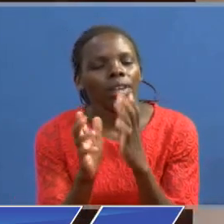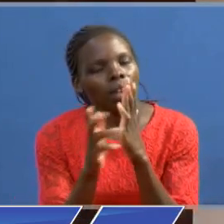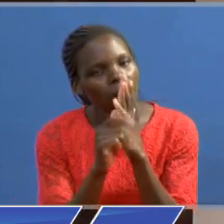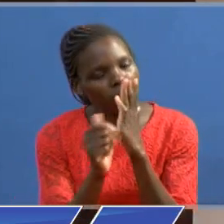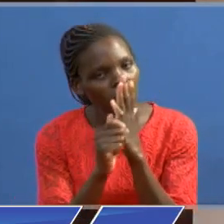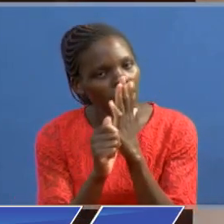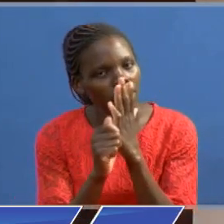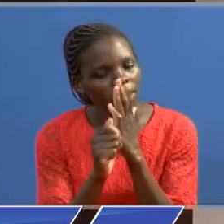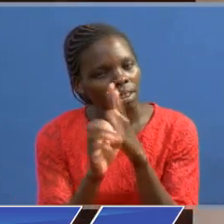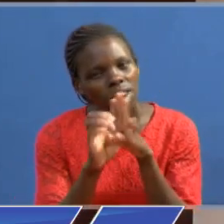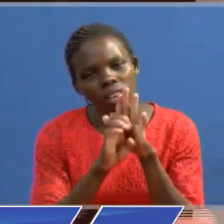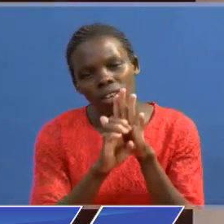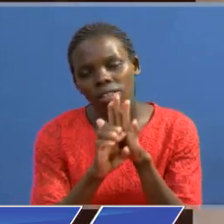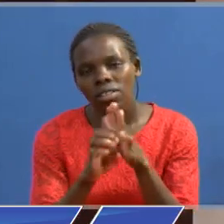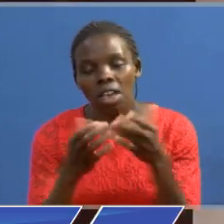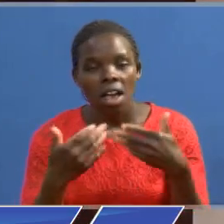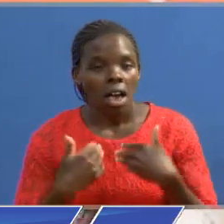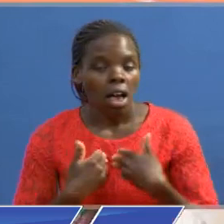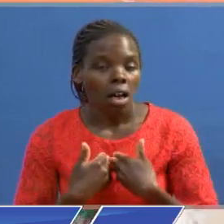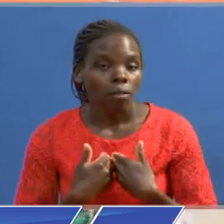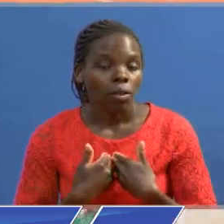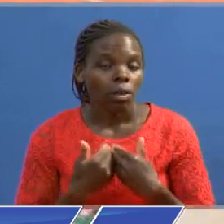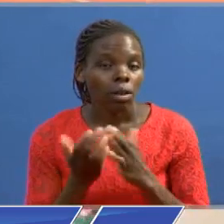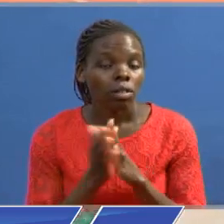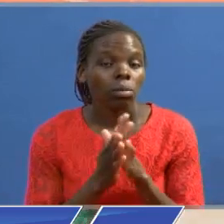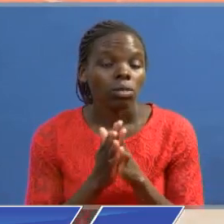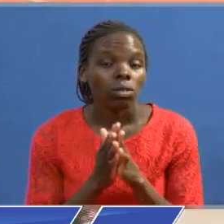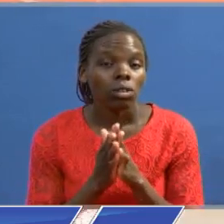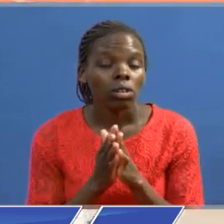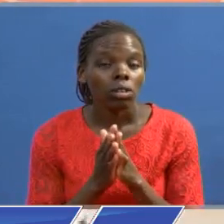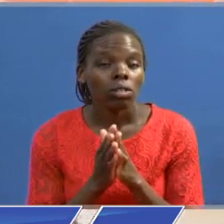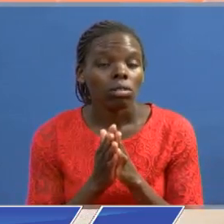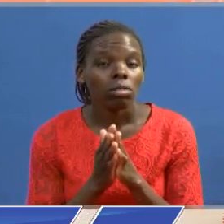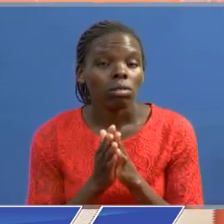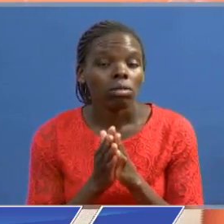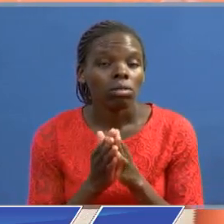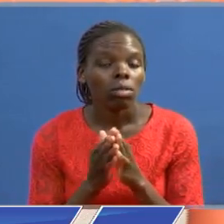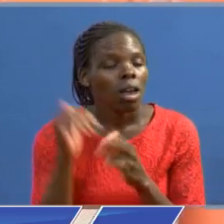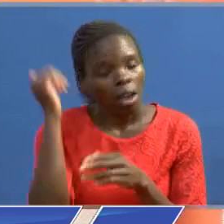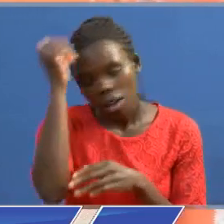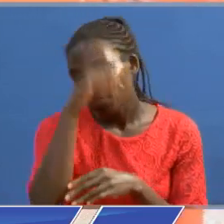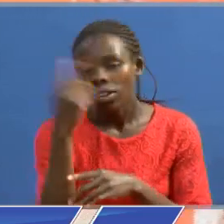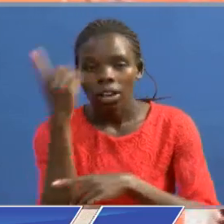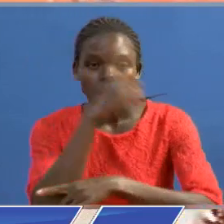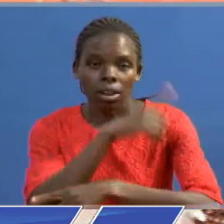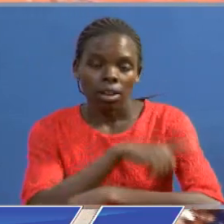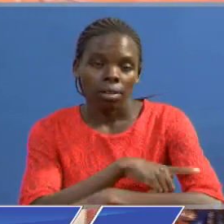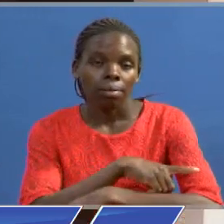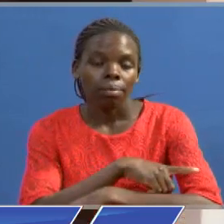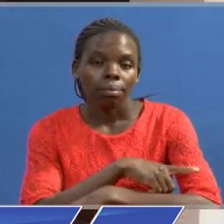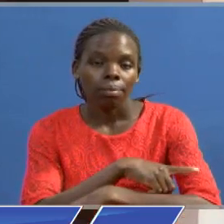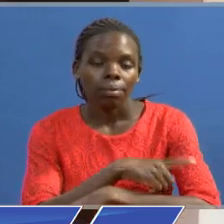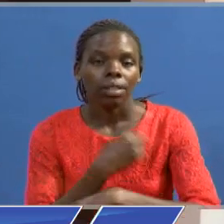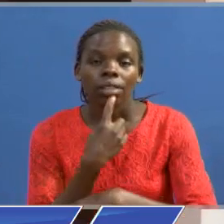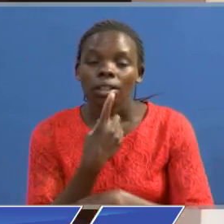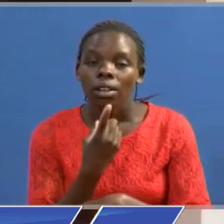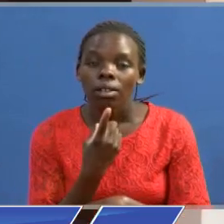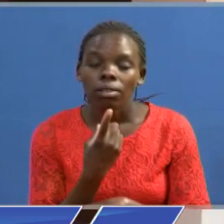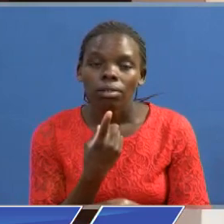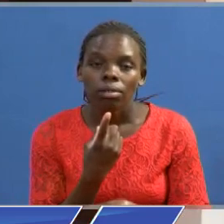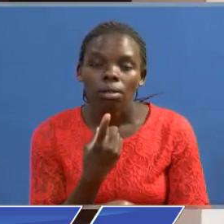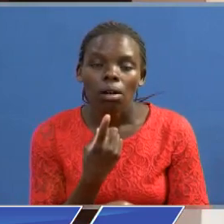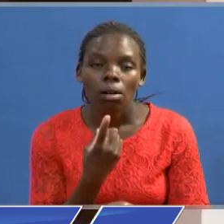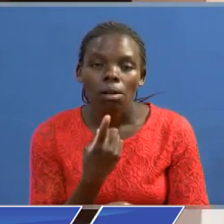experience. Especially having an exhibition like this. The African Day tells us, it